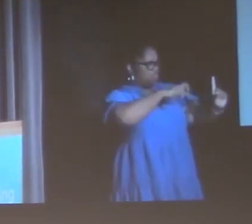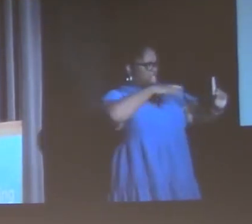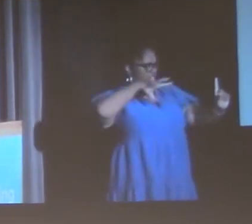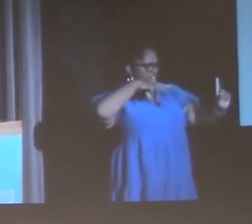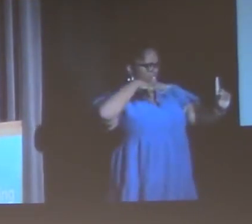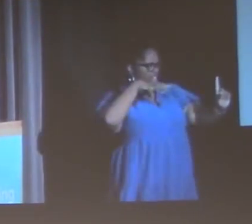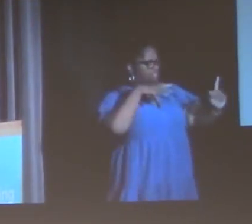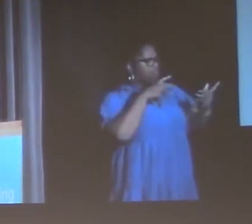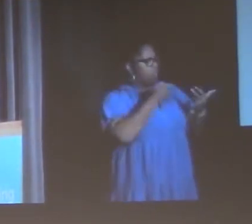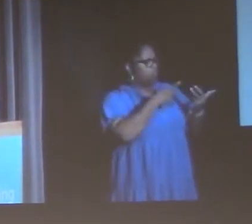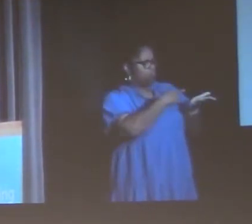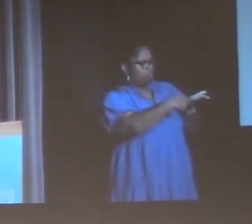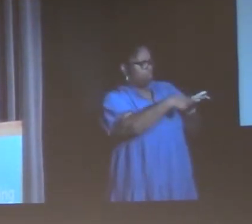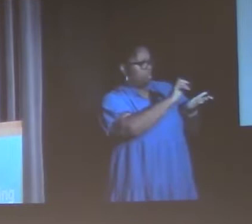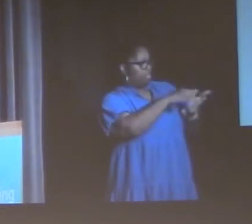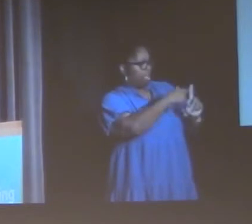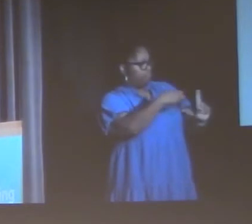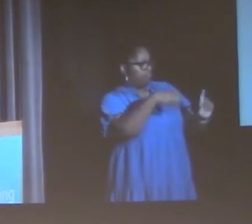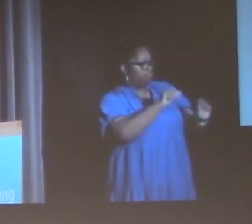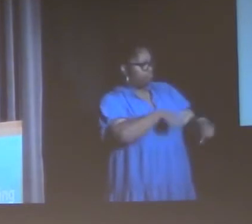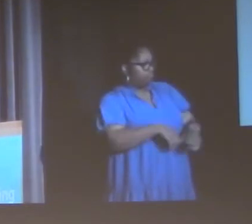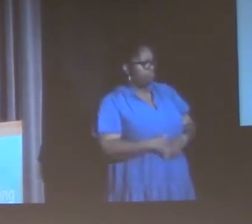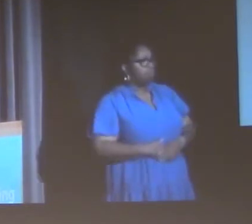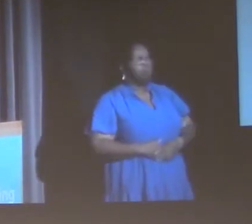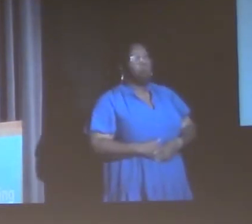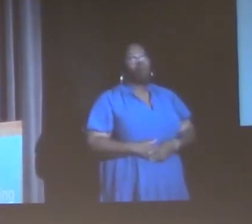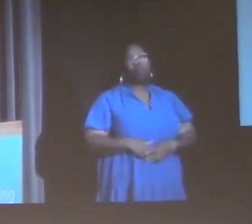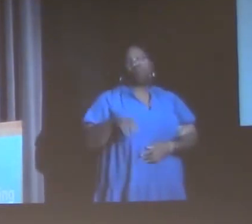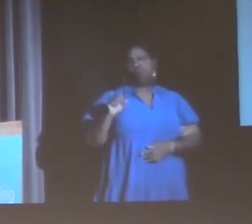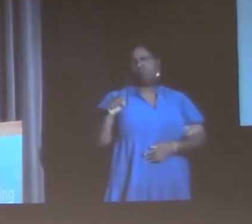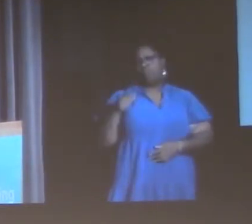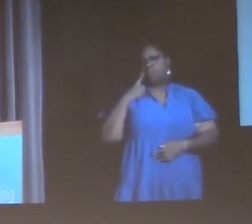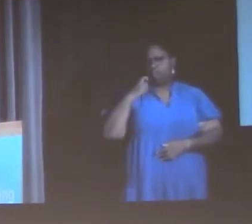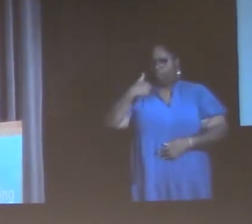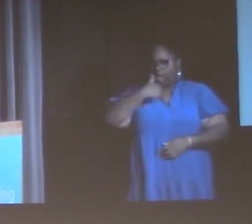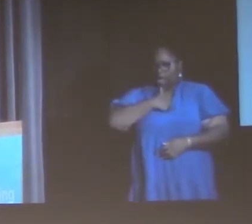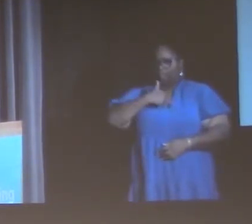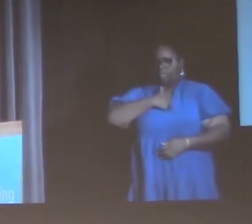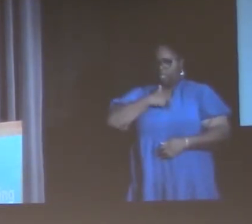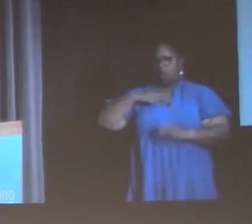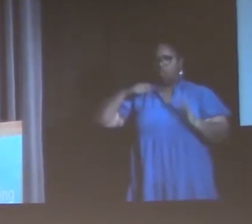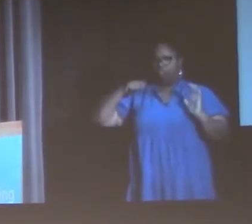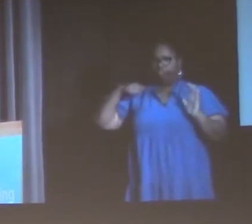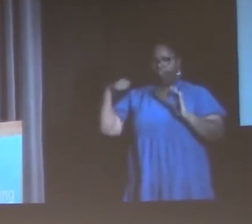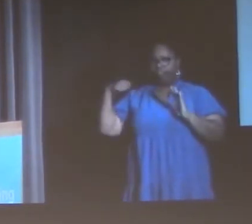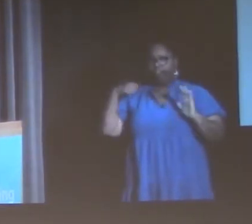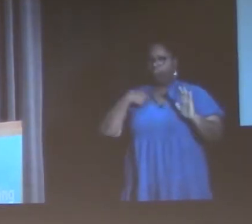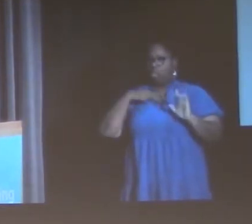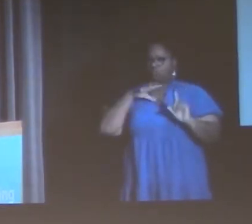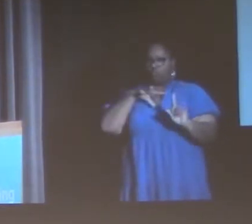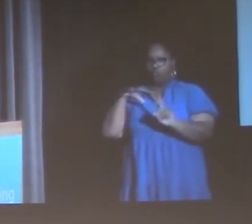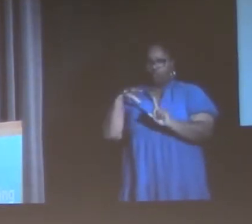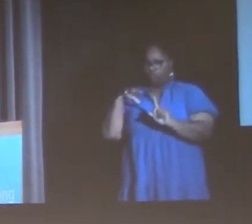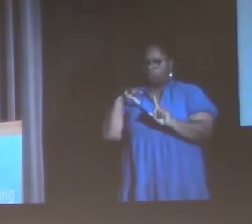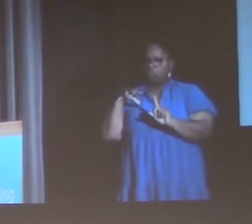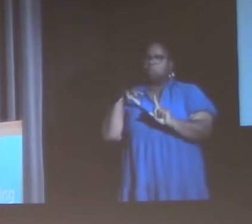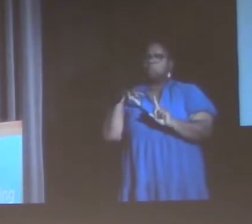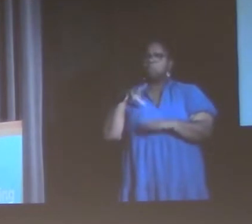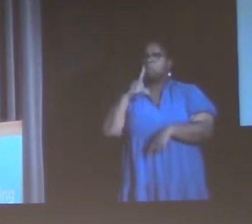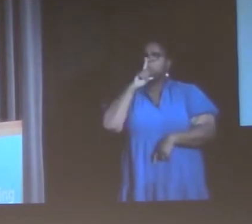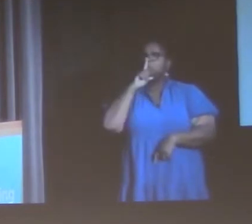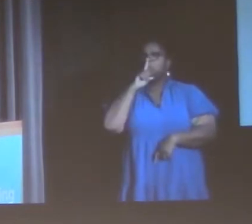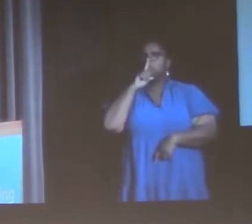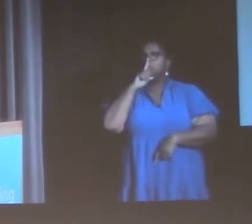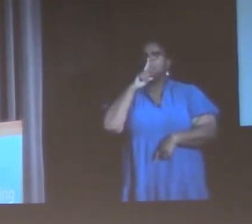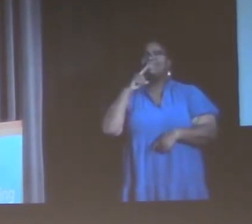that. Yeah, I think, because I shoot myself and don't use a sound recordist either,